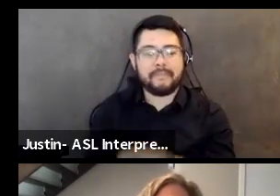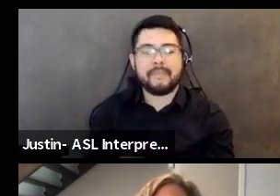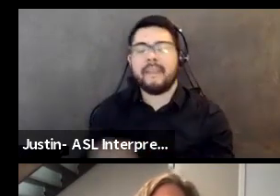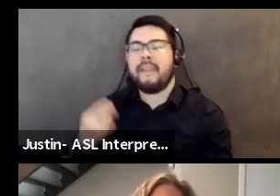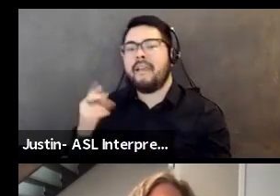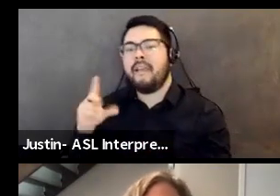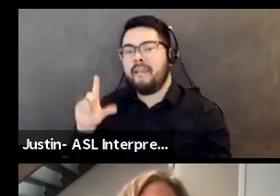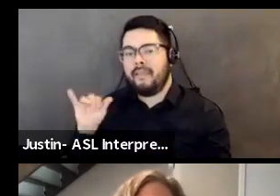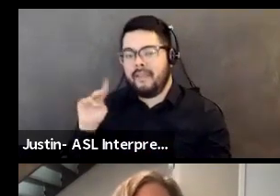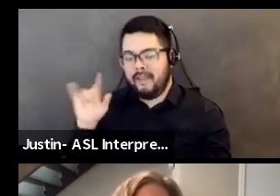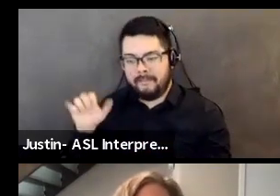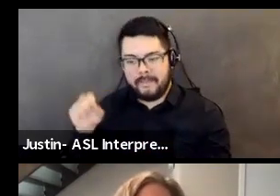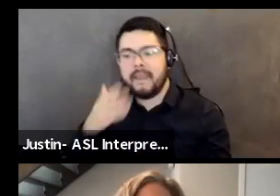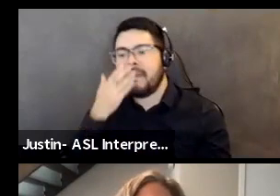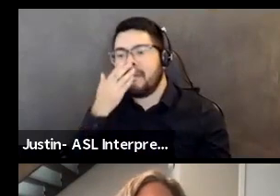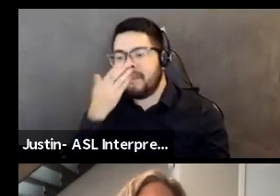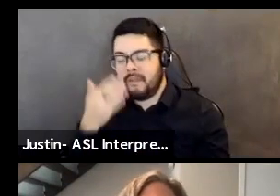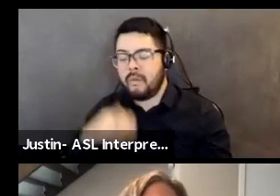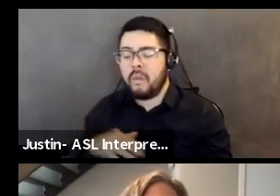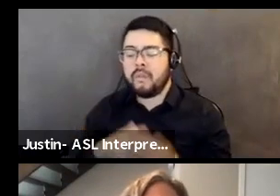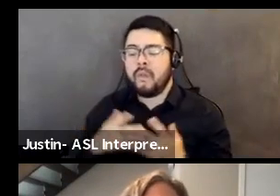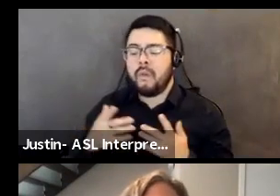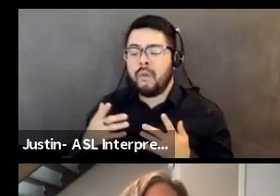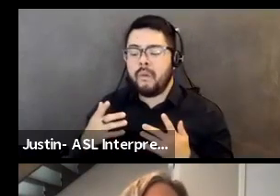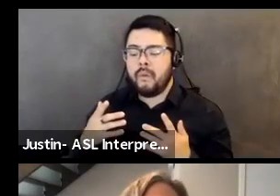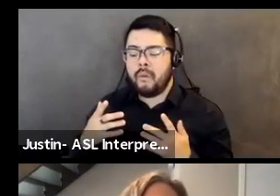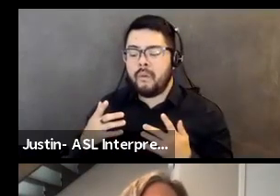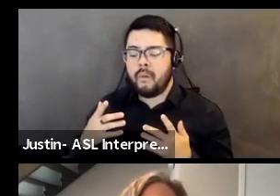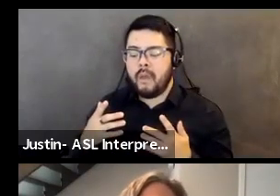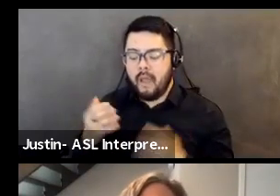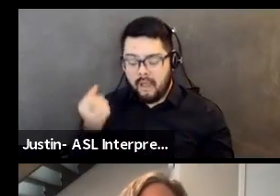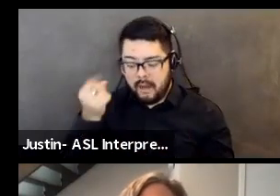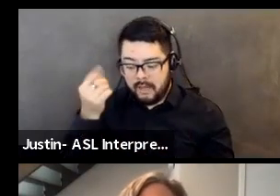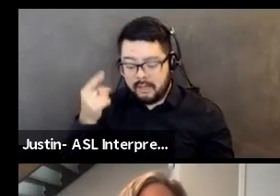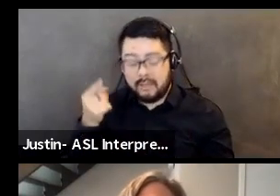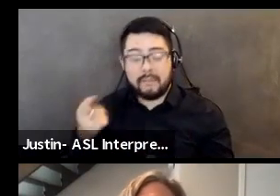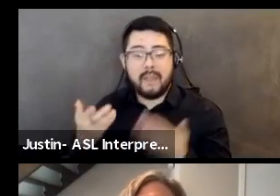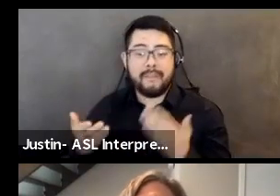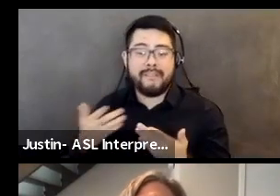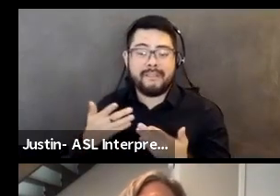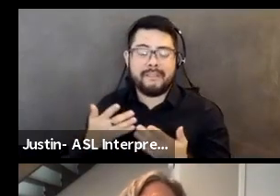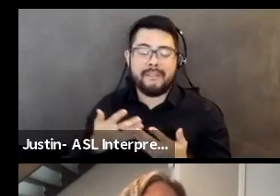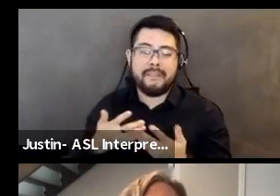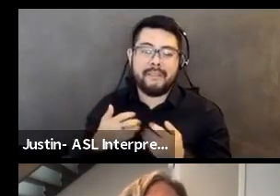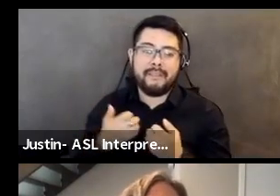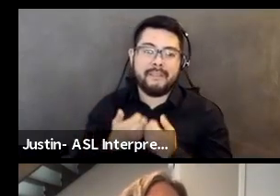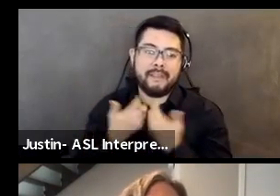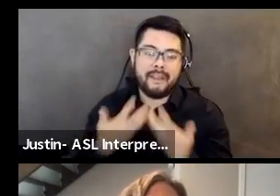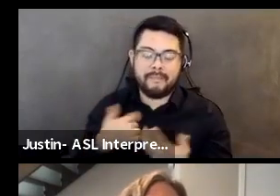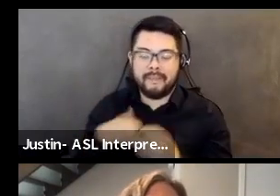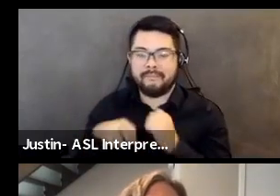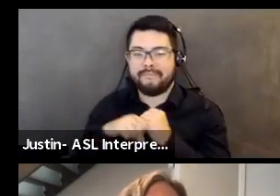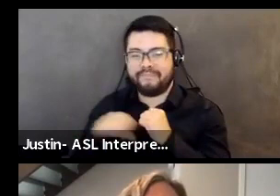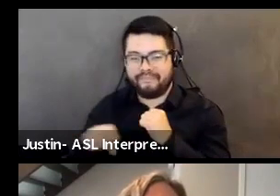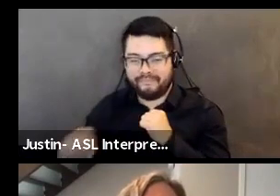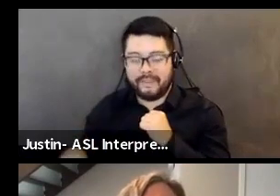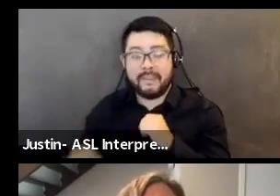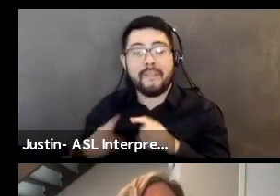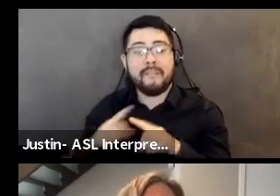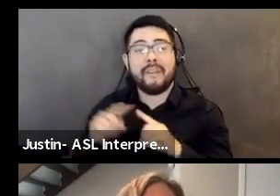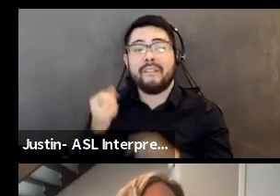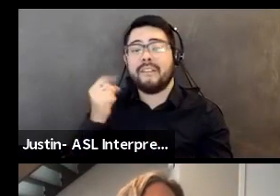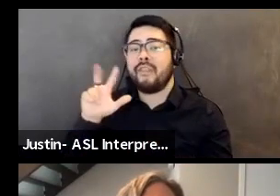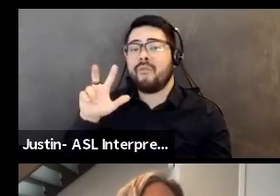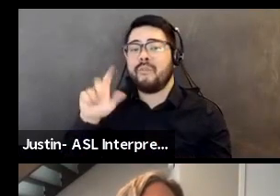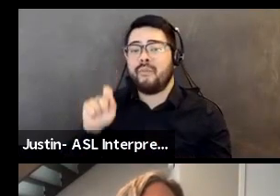you um as we've stated um and you might be tired of me stressing this um 3.4